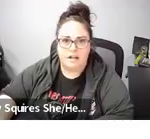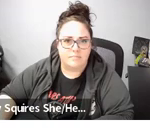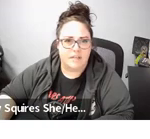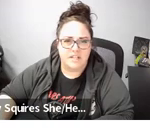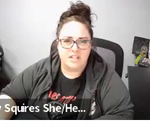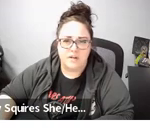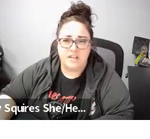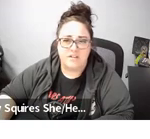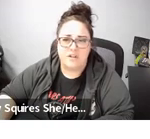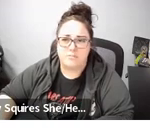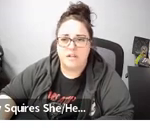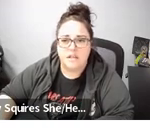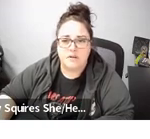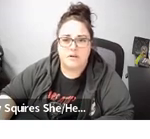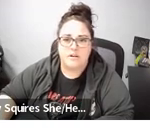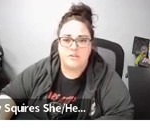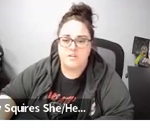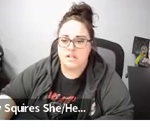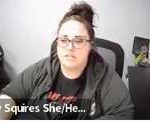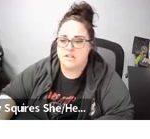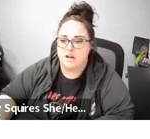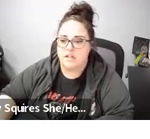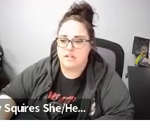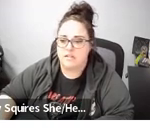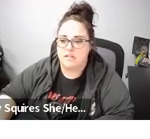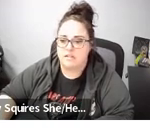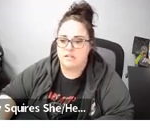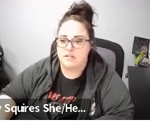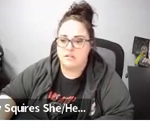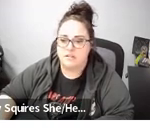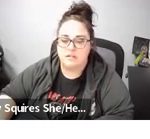All right, Ajane, did you want to give it another minute or do you think we should get started?